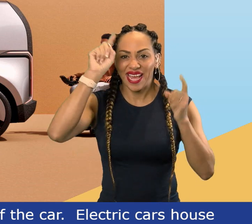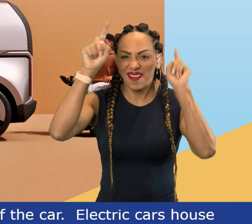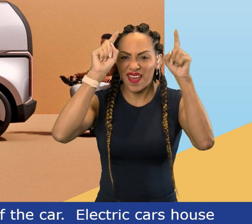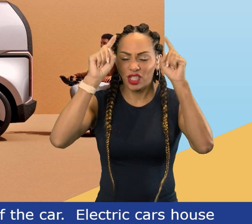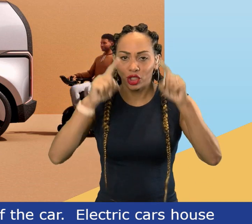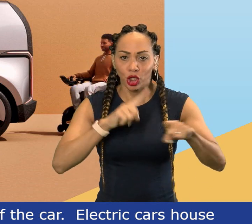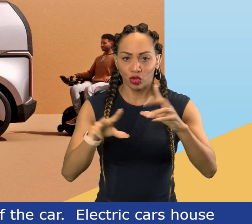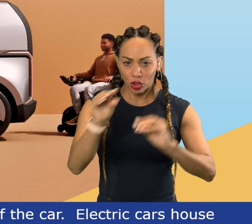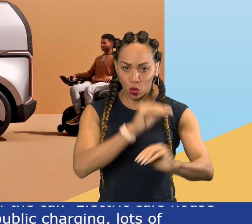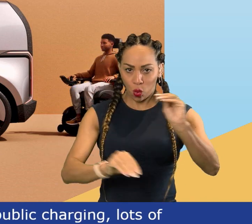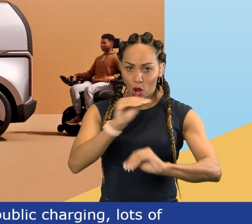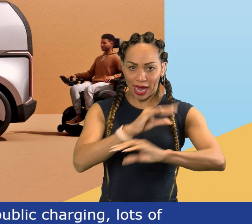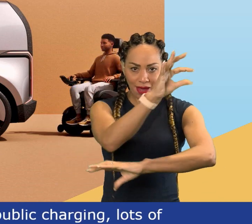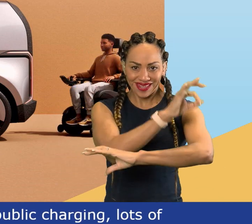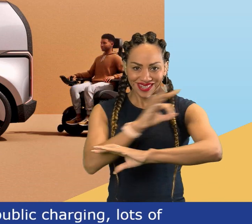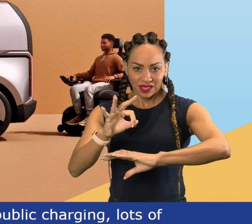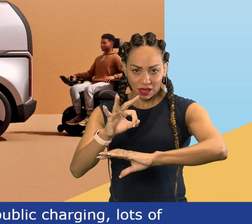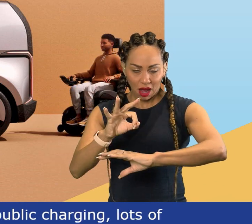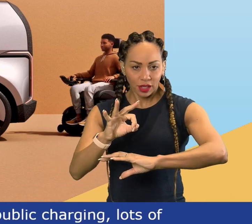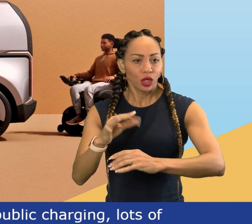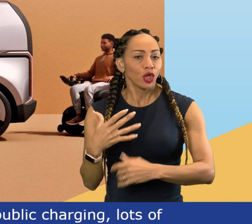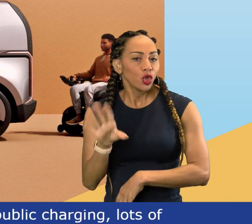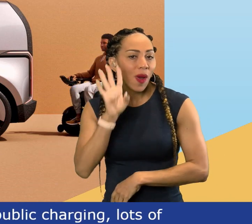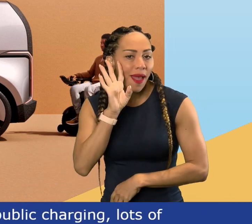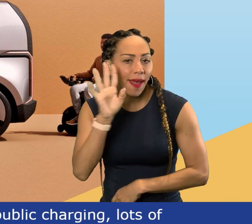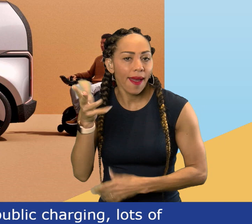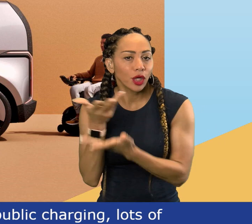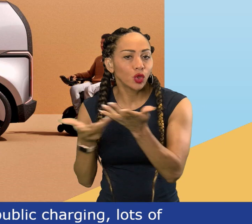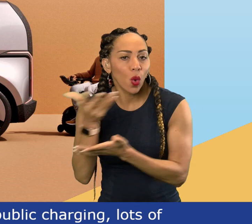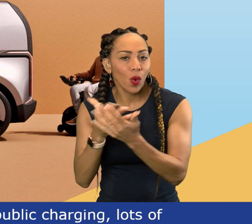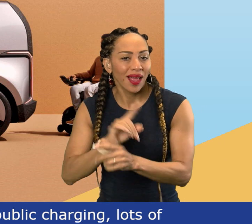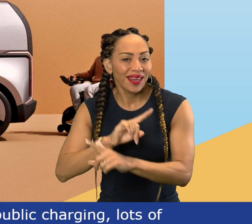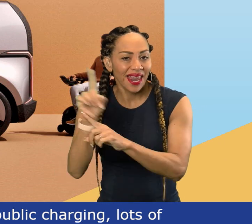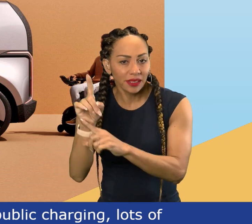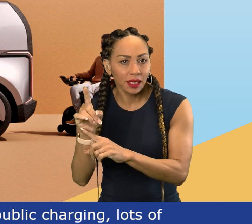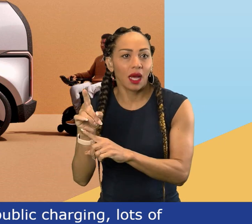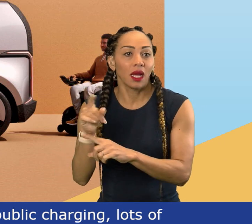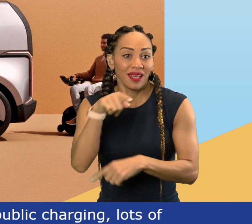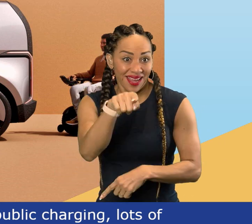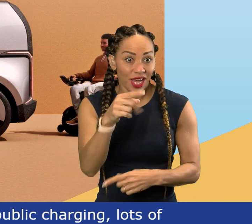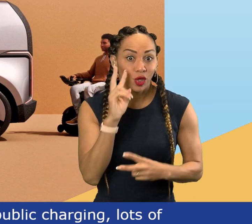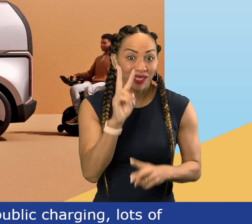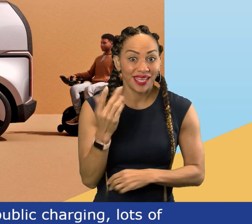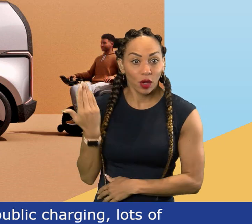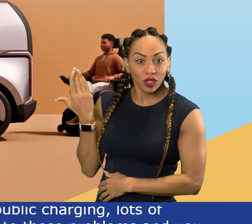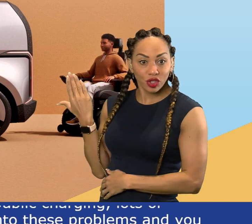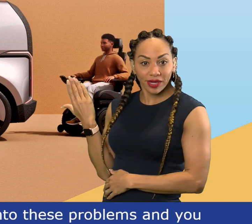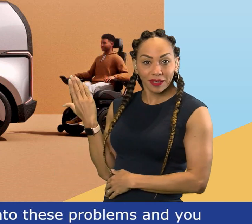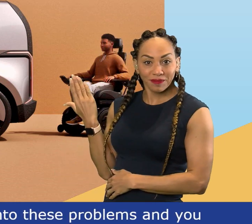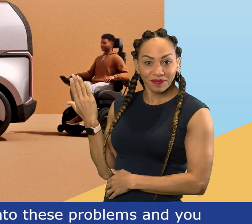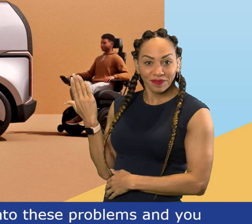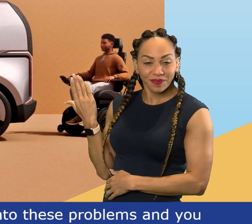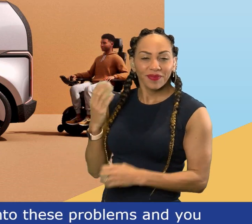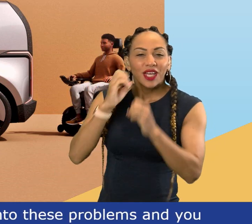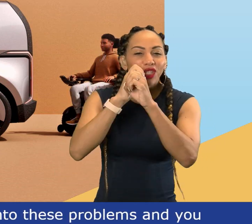So you'll actually be able to hear a talk from these guys later, but up on screen is the Callum Evita, which is a concept vehicle, but